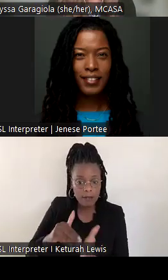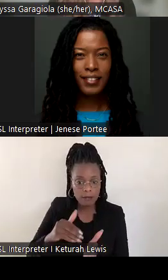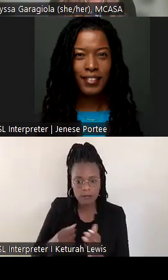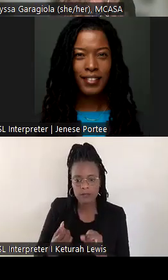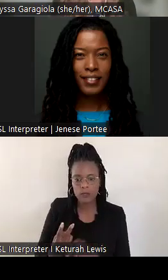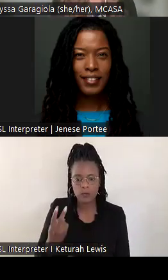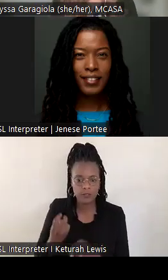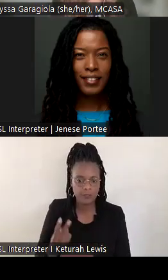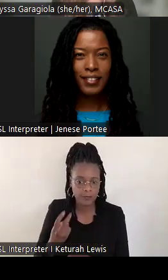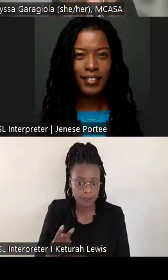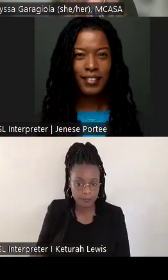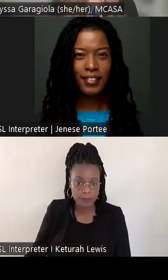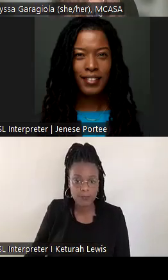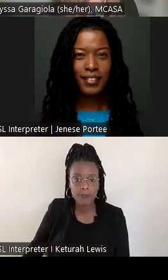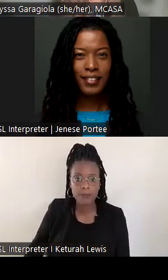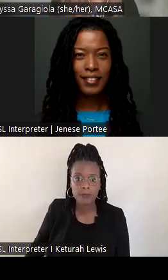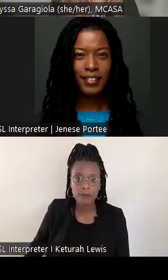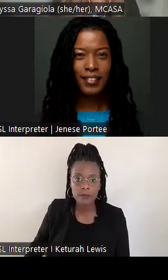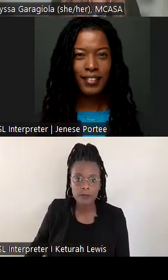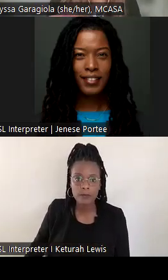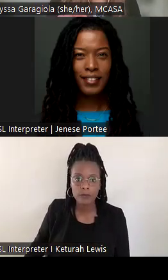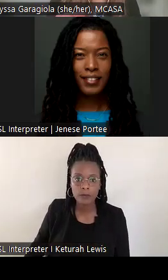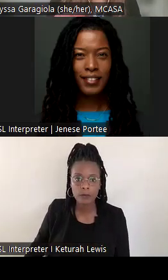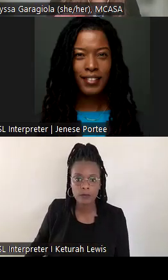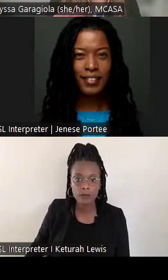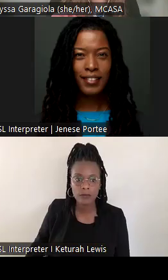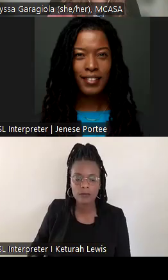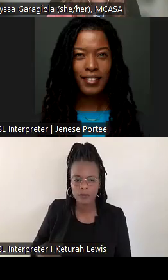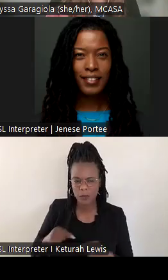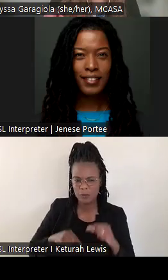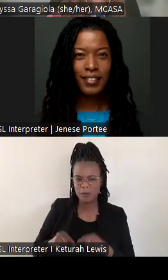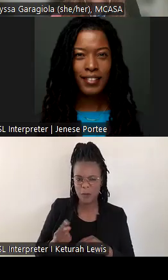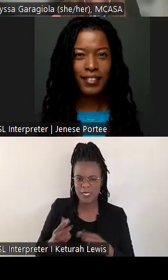slide. So again, when we can we go back a slide?